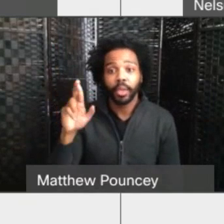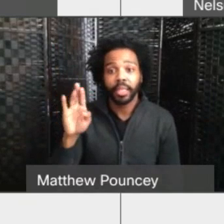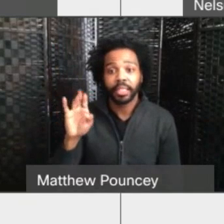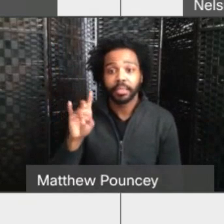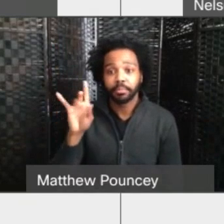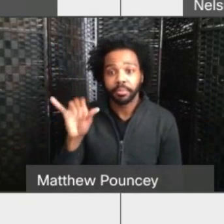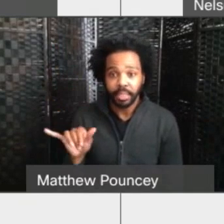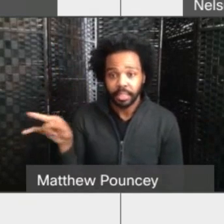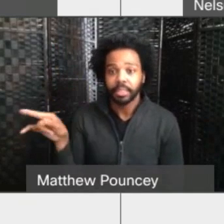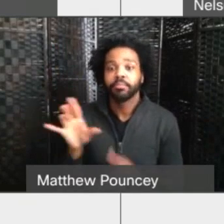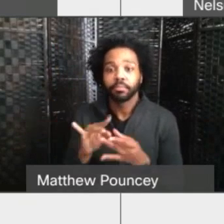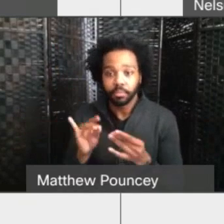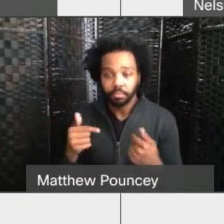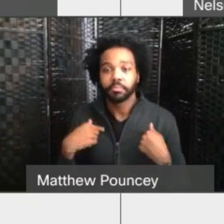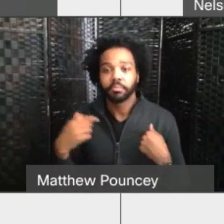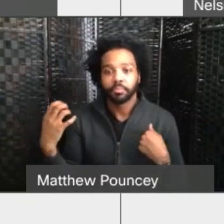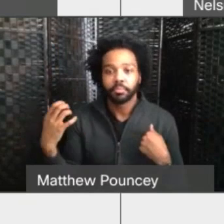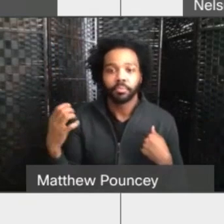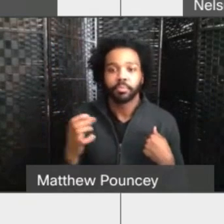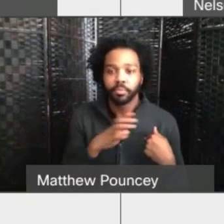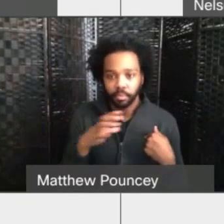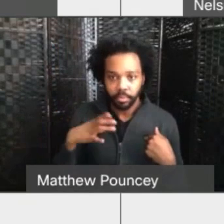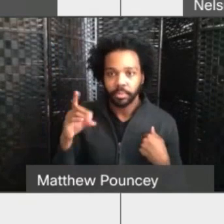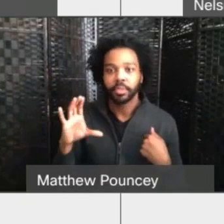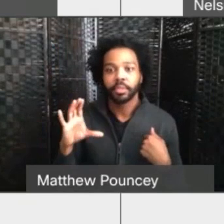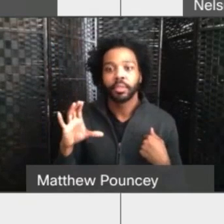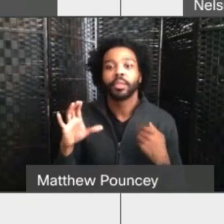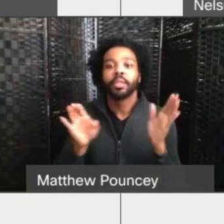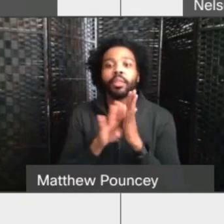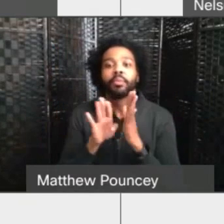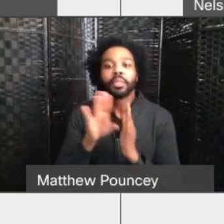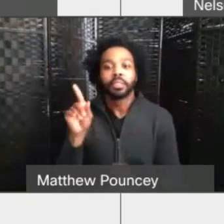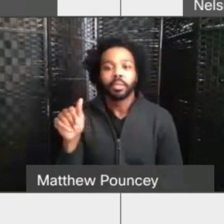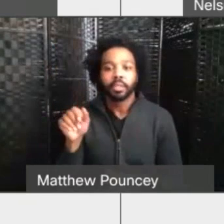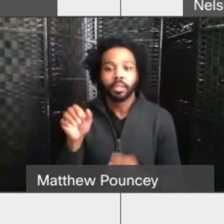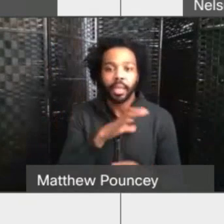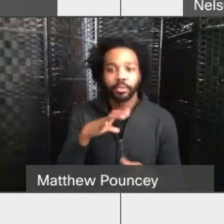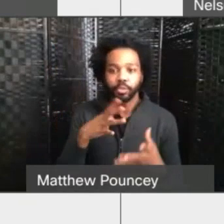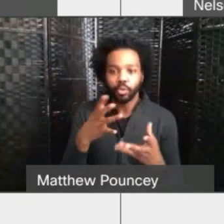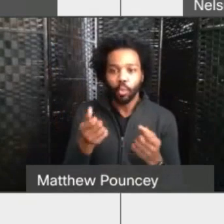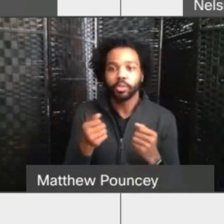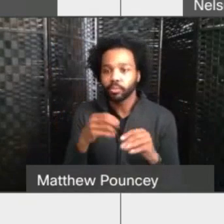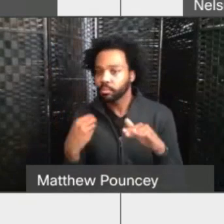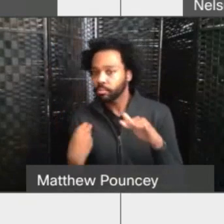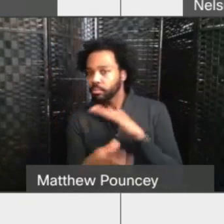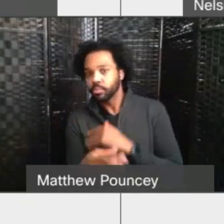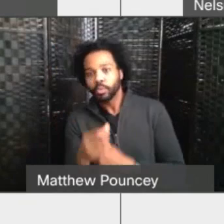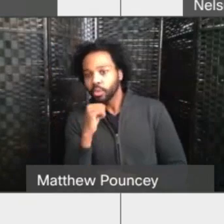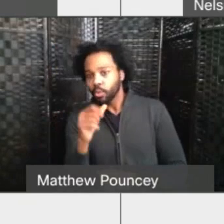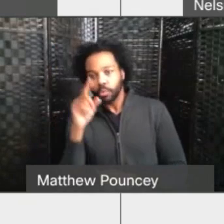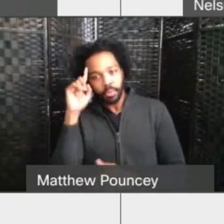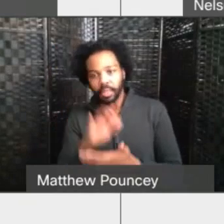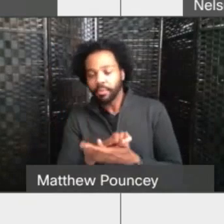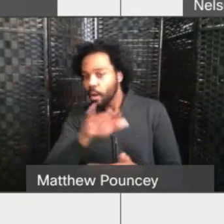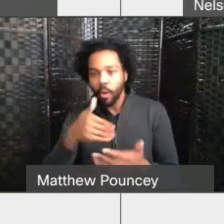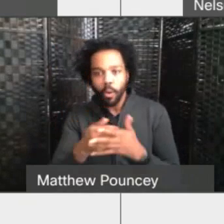DC Developmental Disabilities Council. You just want to underscore that we don't believe all people over 65